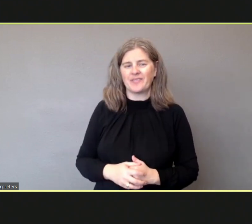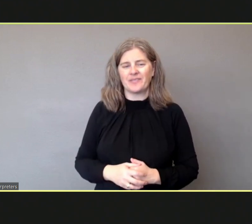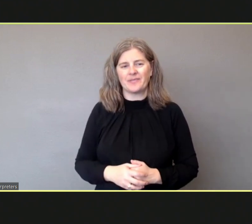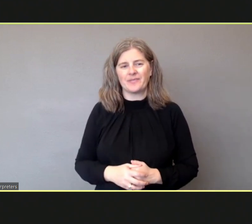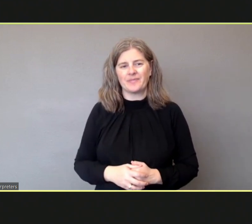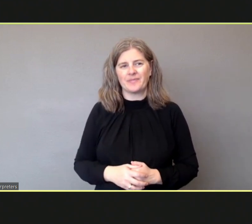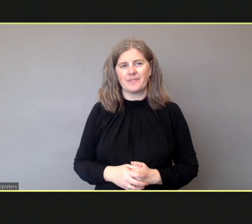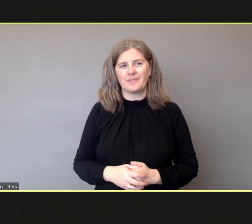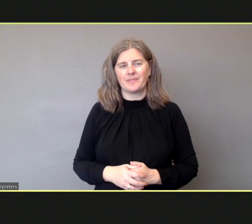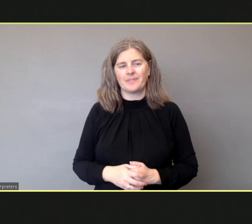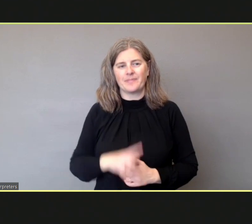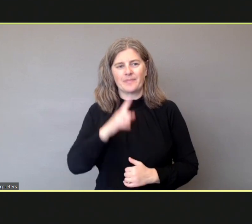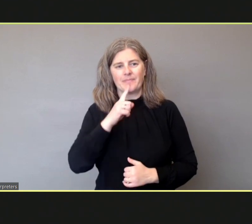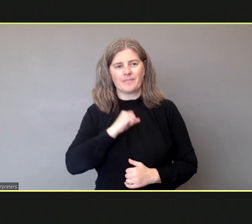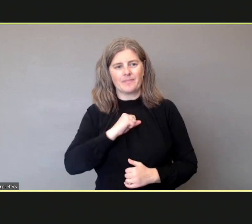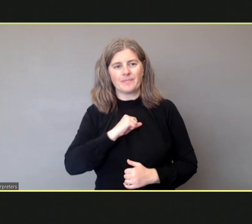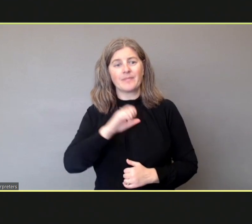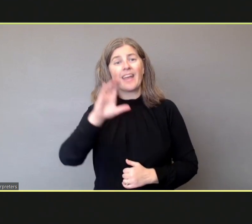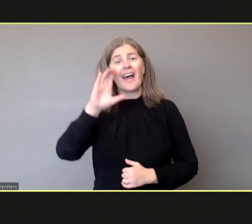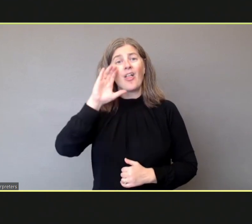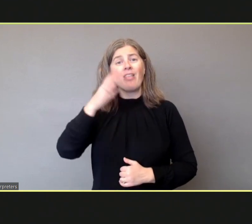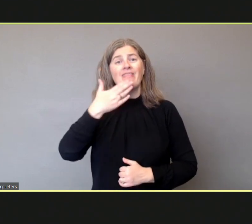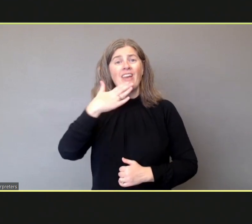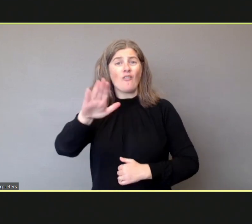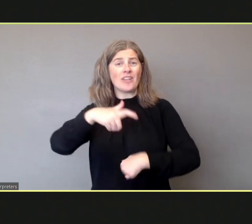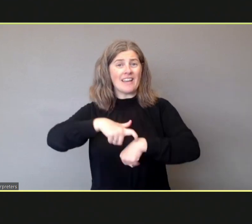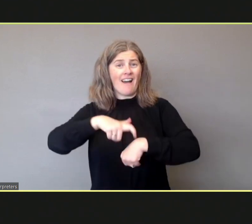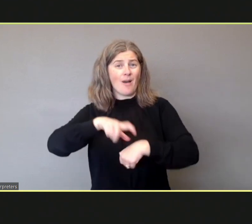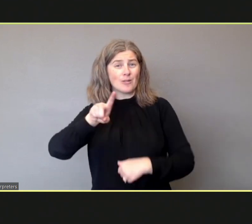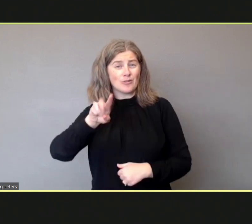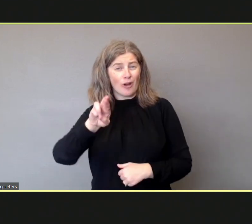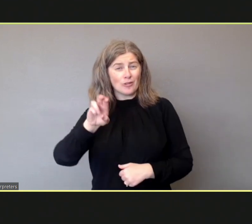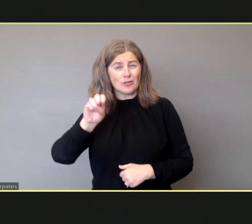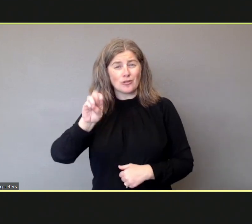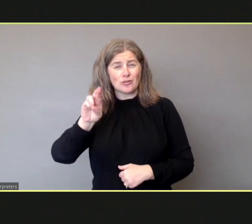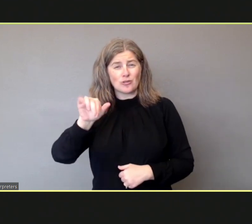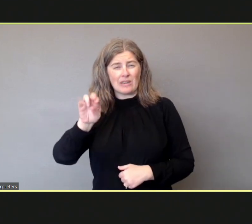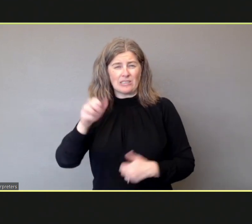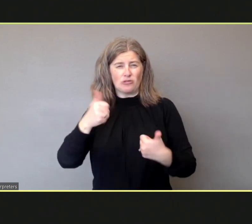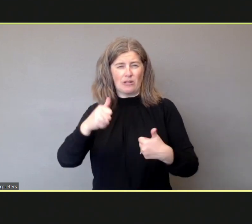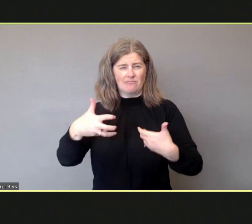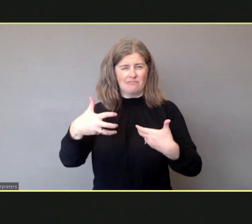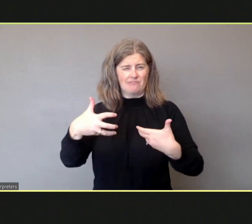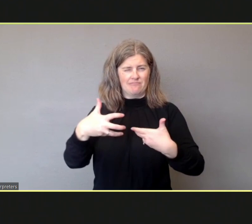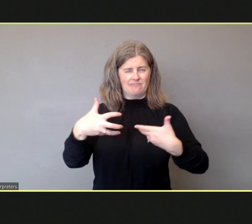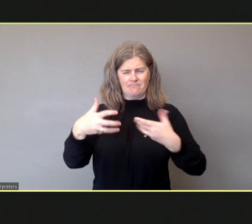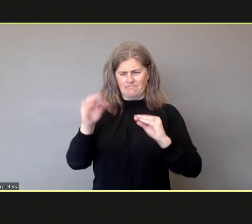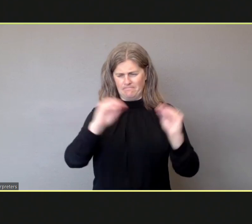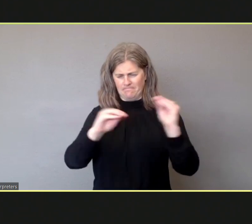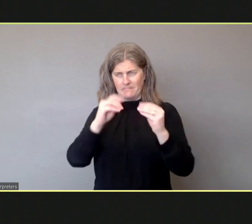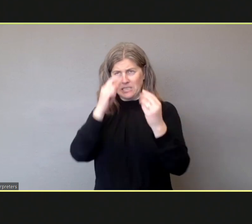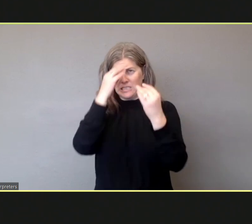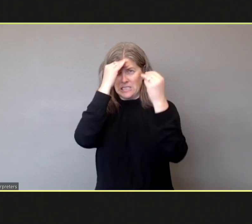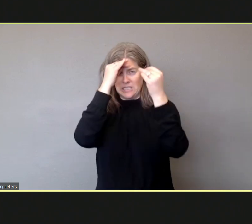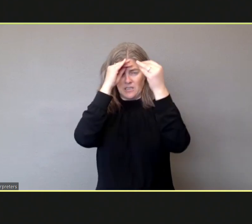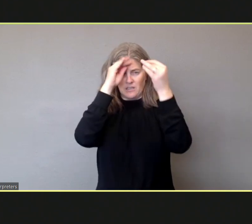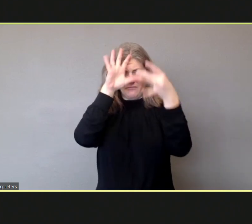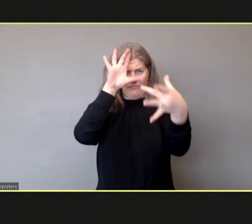so much, Jody, Dr. Grace, for the time. I'm going to try to just see if I can sort some cognitive